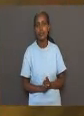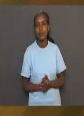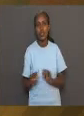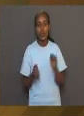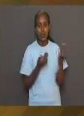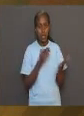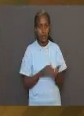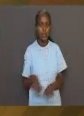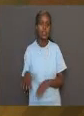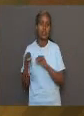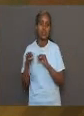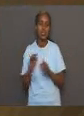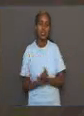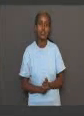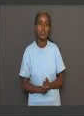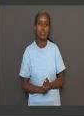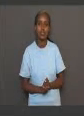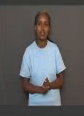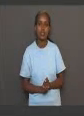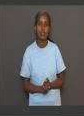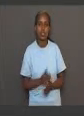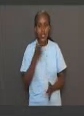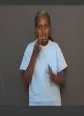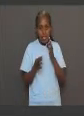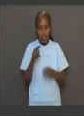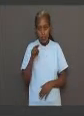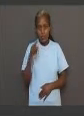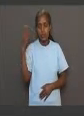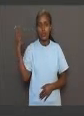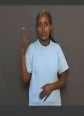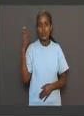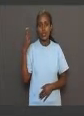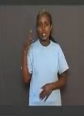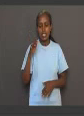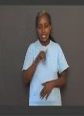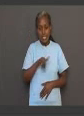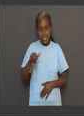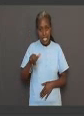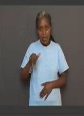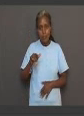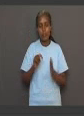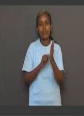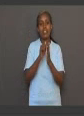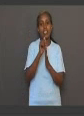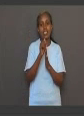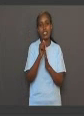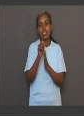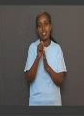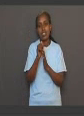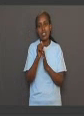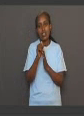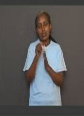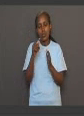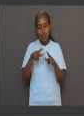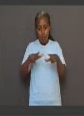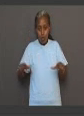Welcome back, students. If you used the same technique to locate